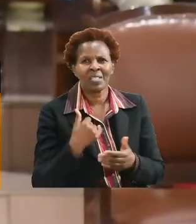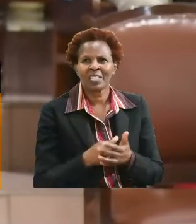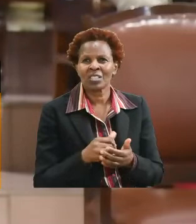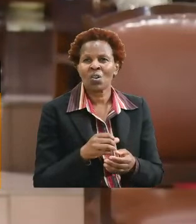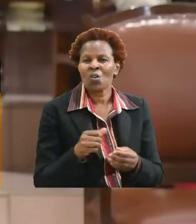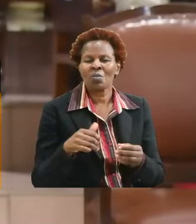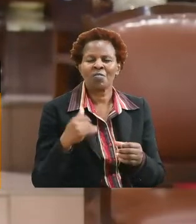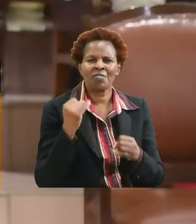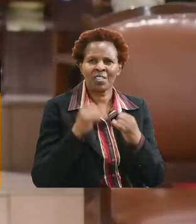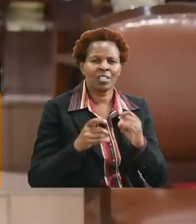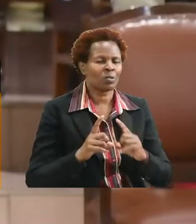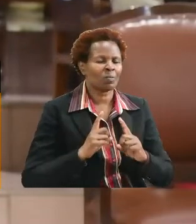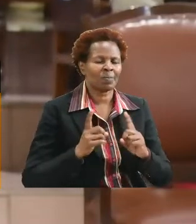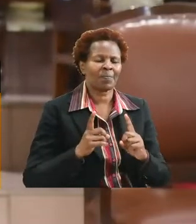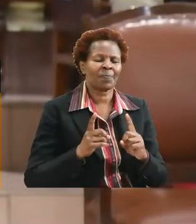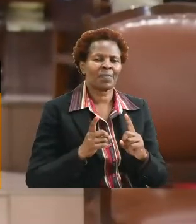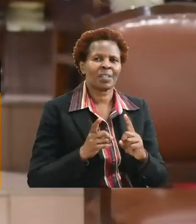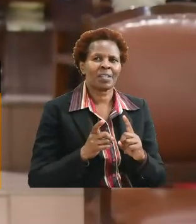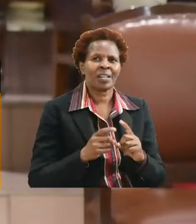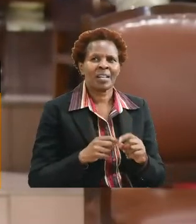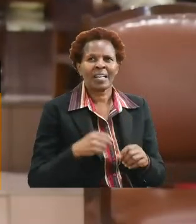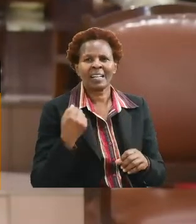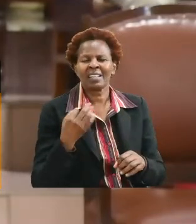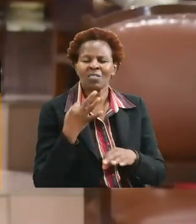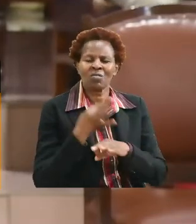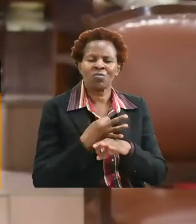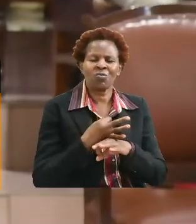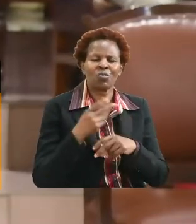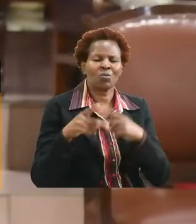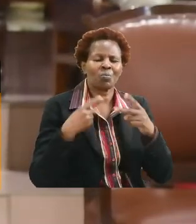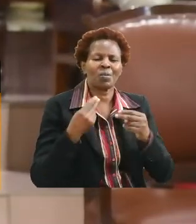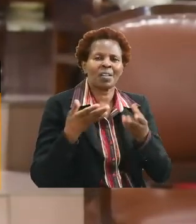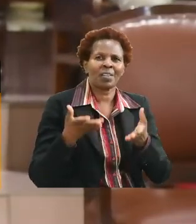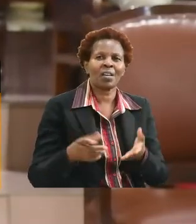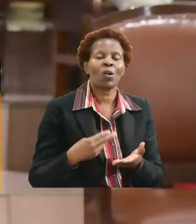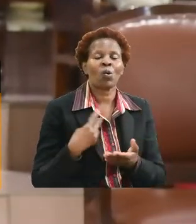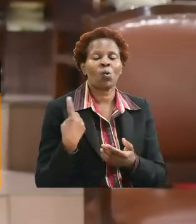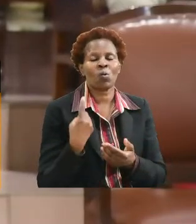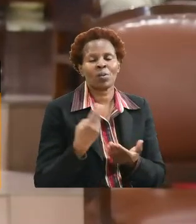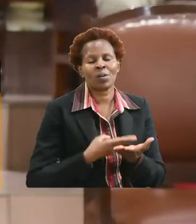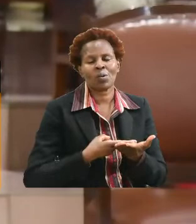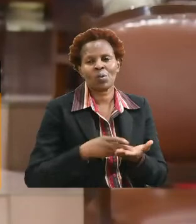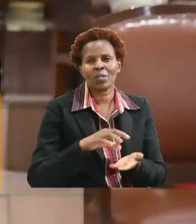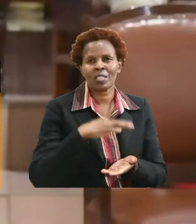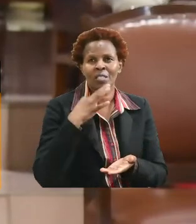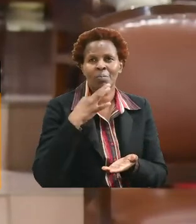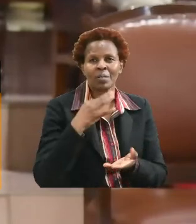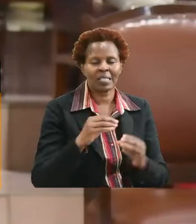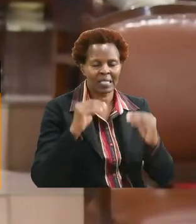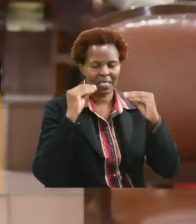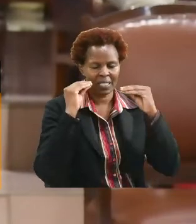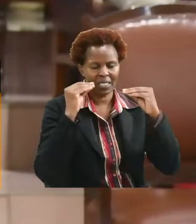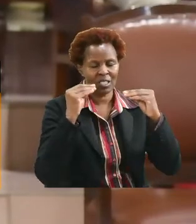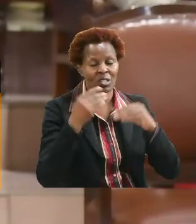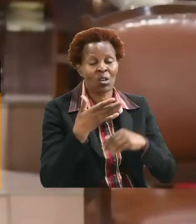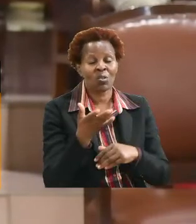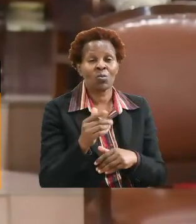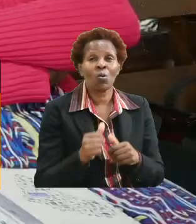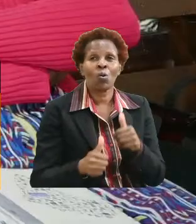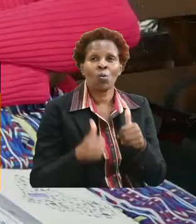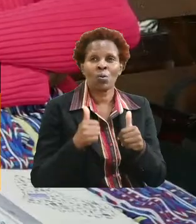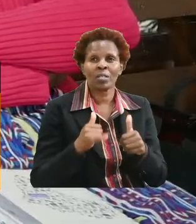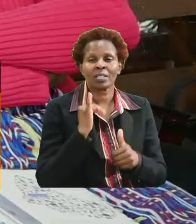Is it so? And there are so many other teachings out there. Only the Holy Spirit is able to teach you that which